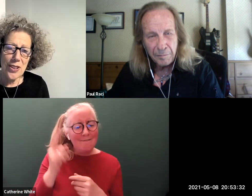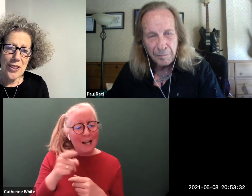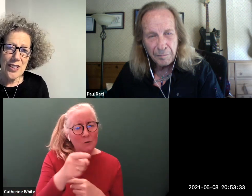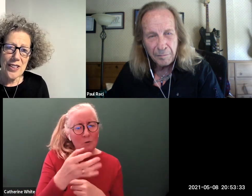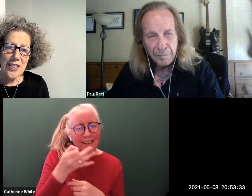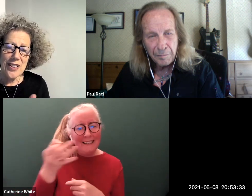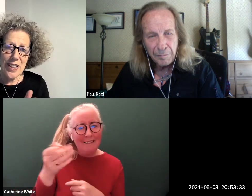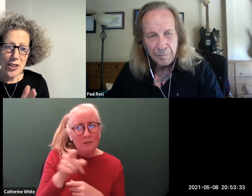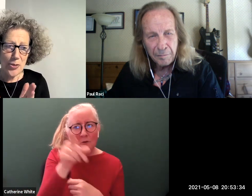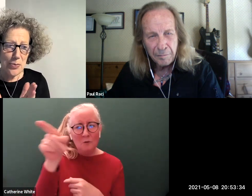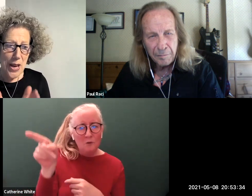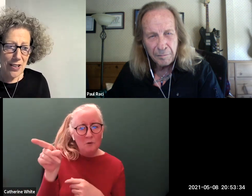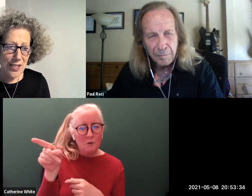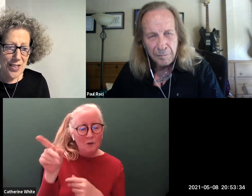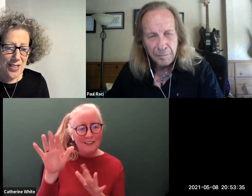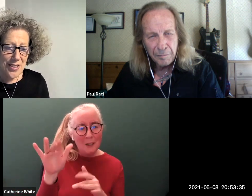to